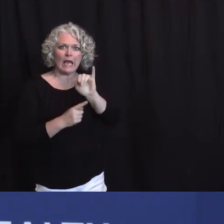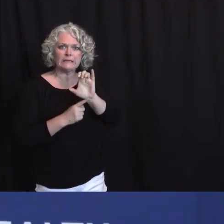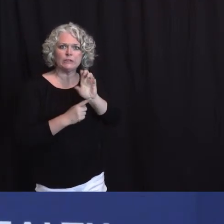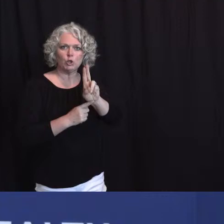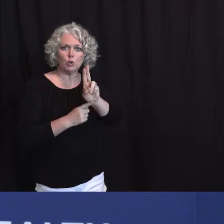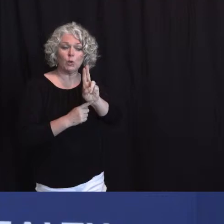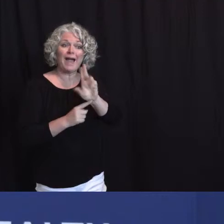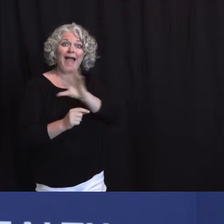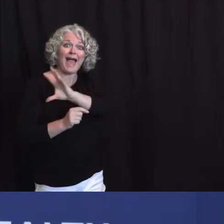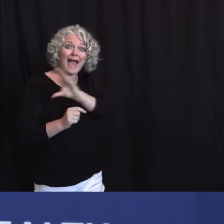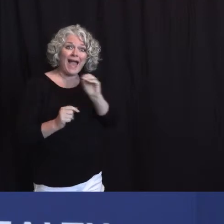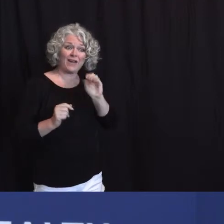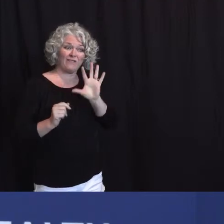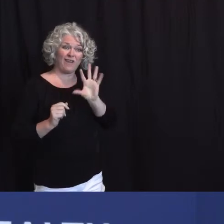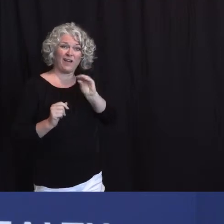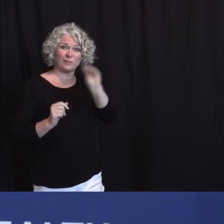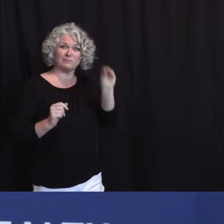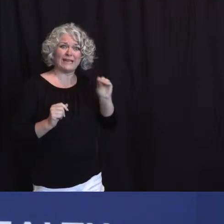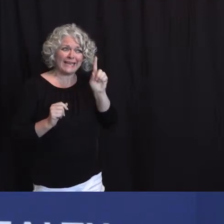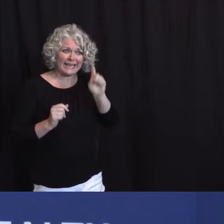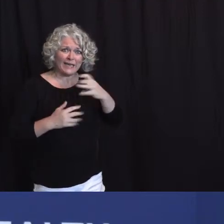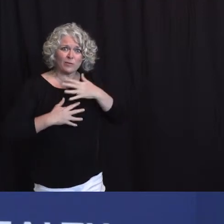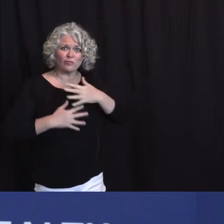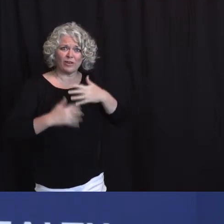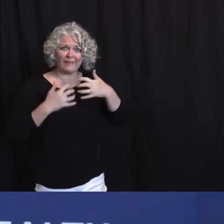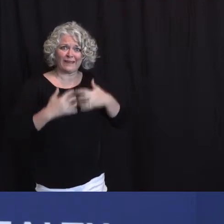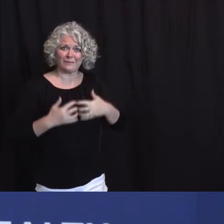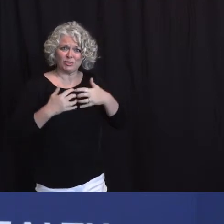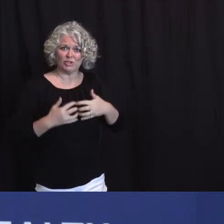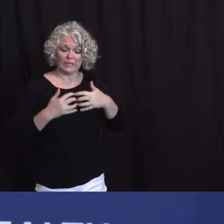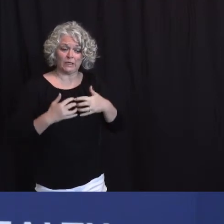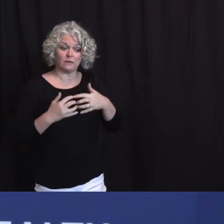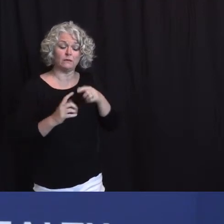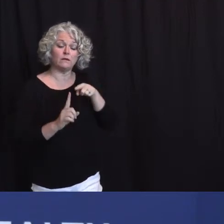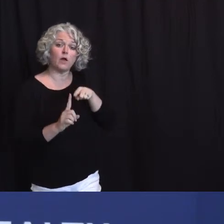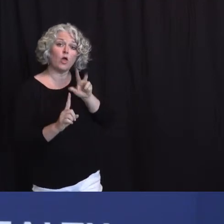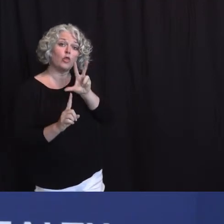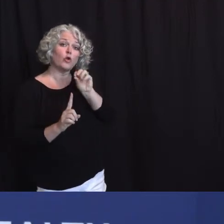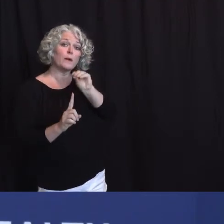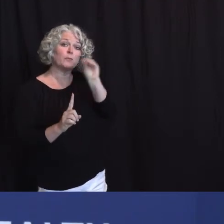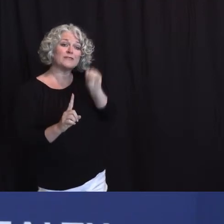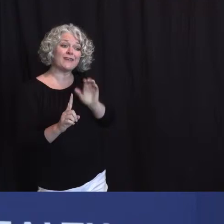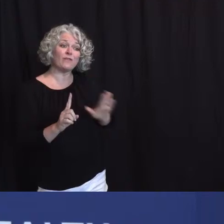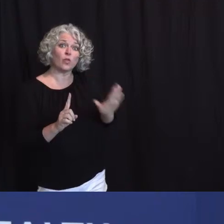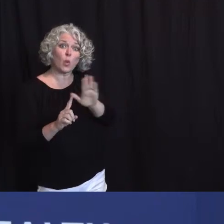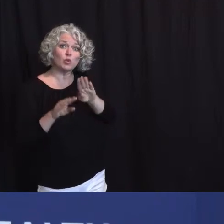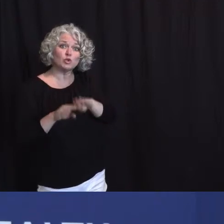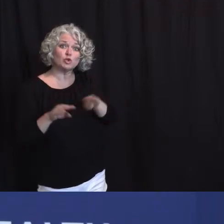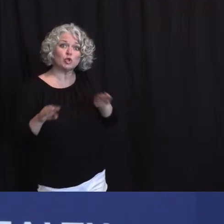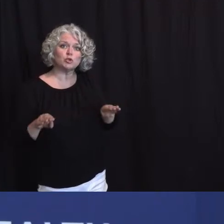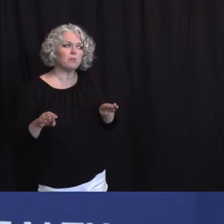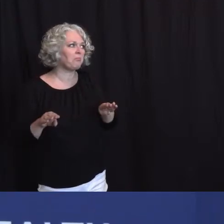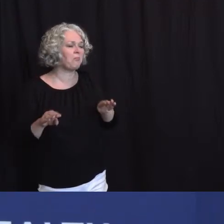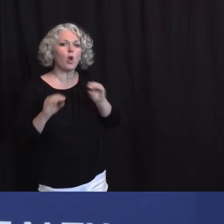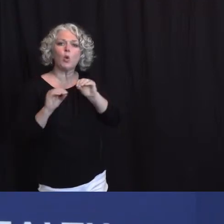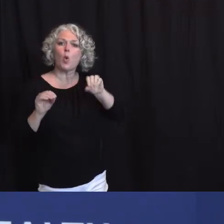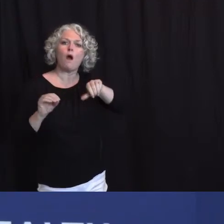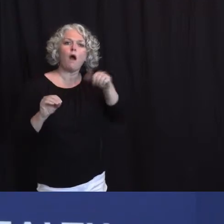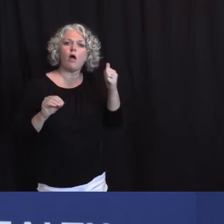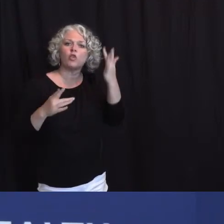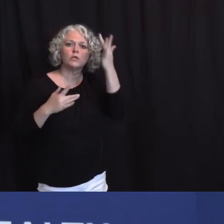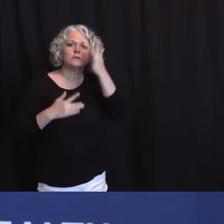5% required mechanical ventilation. 30% of these children had no underlying conditions that put them at greater risk